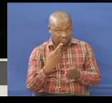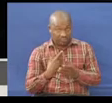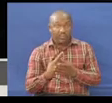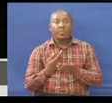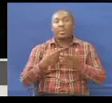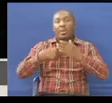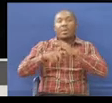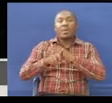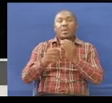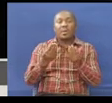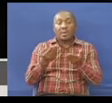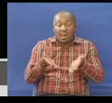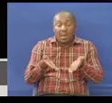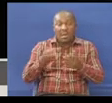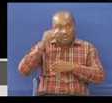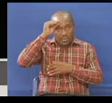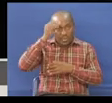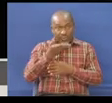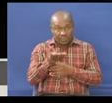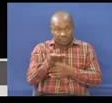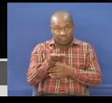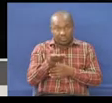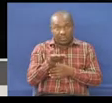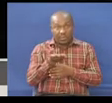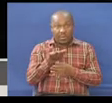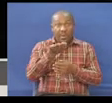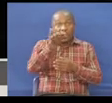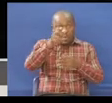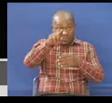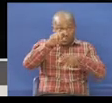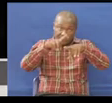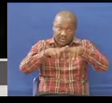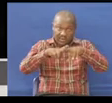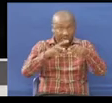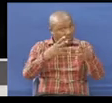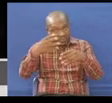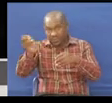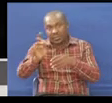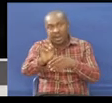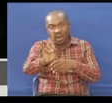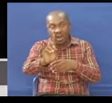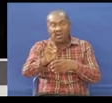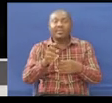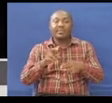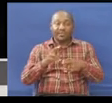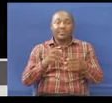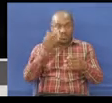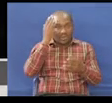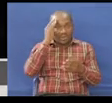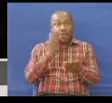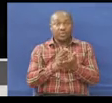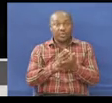in our lessons, make sure that wherever you are sitting, don't move. But I'm sure that already you have prepared. You